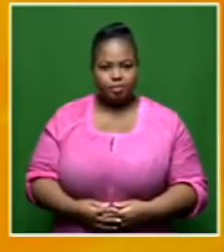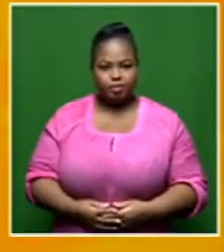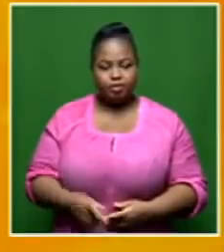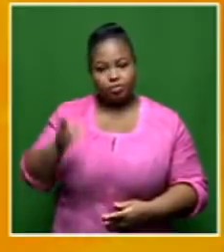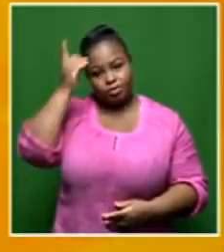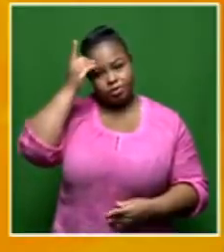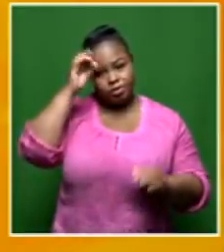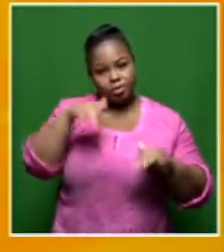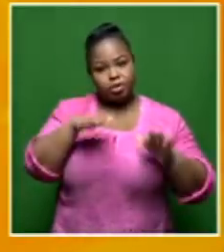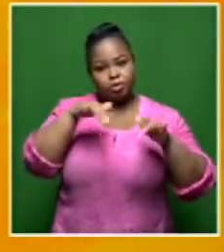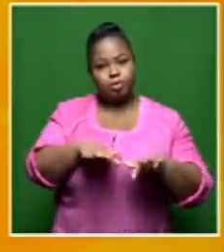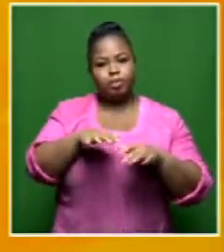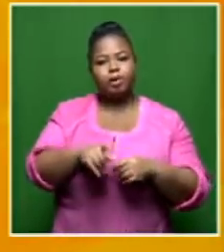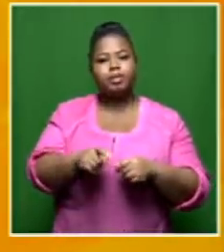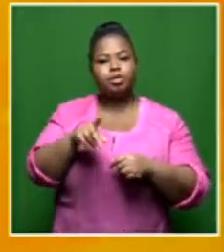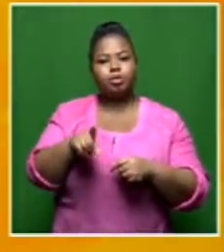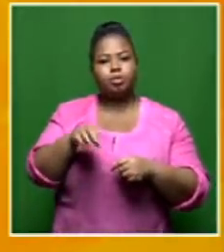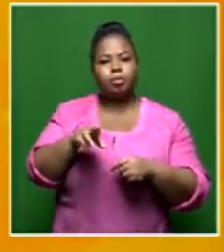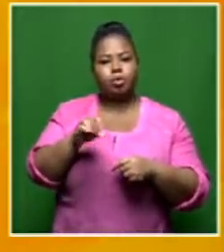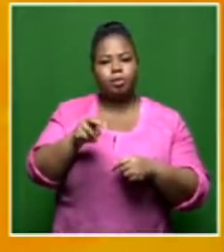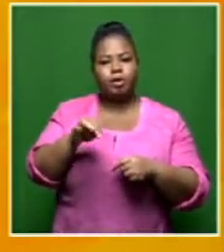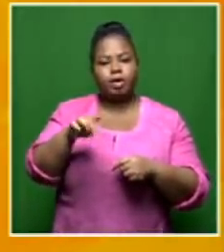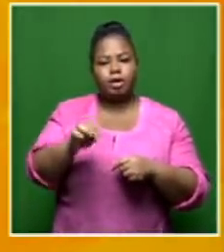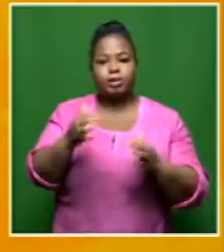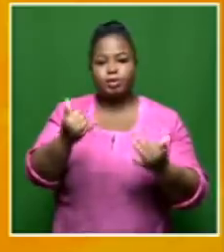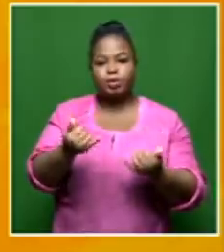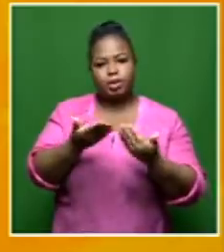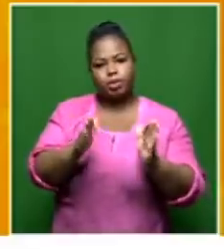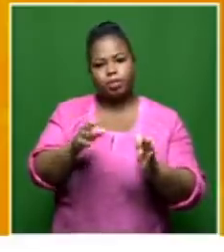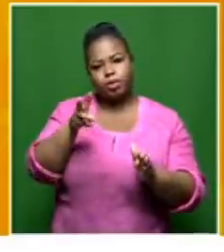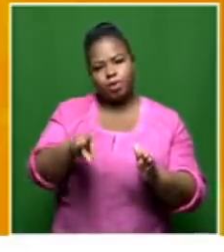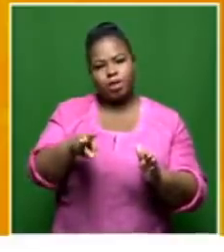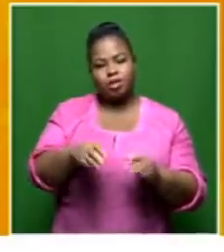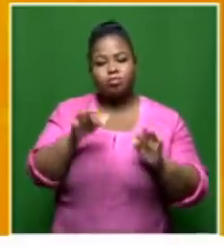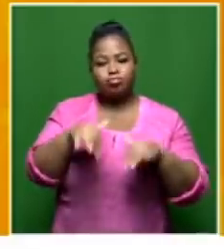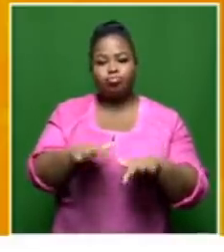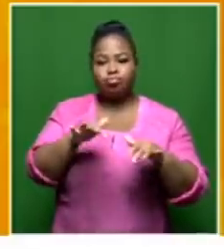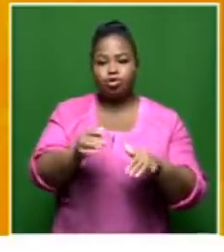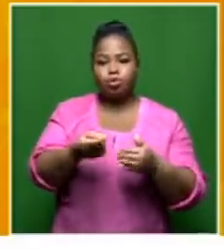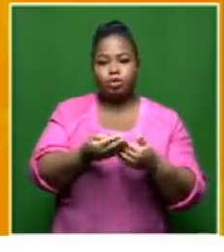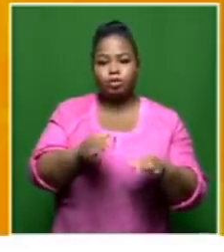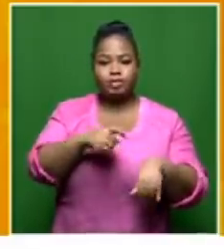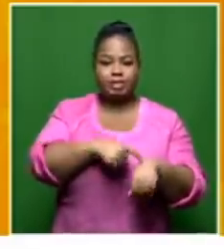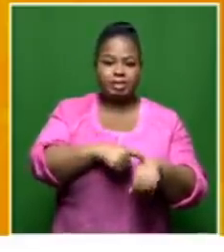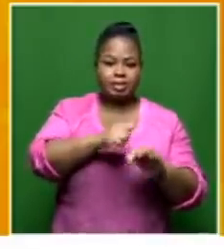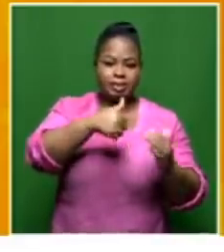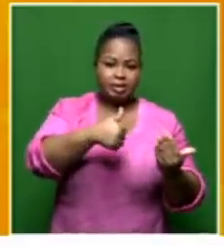Durban's beach promenade will reopen under strict conditions today. The promenade will be open from 6 a.m.